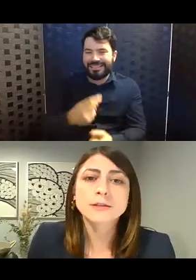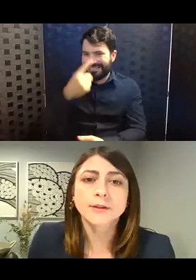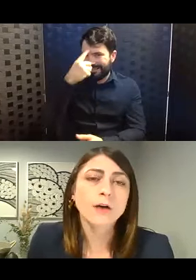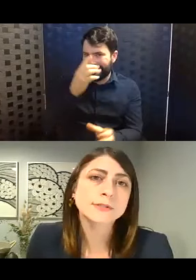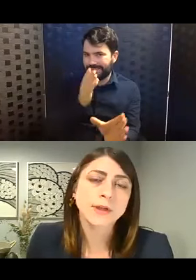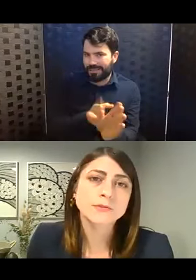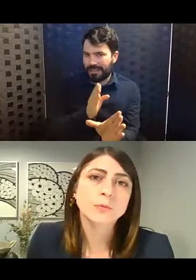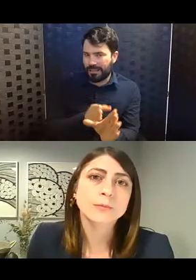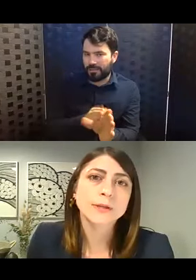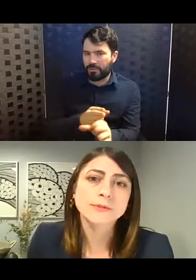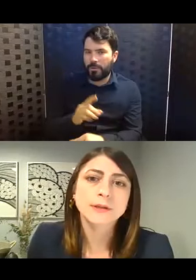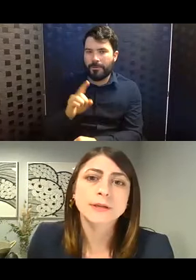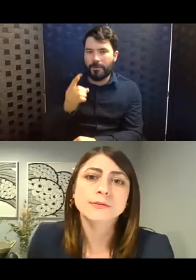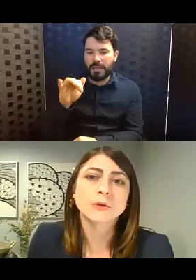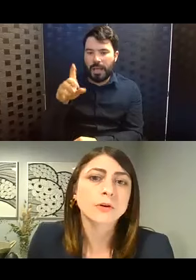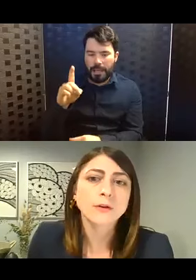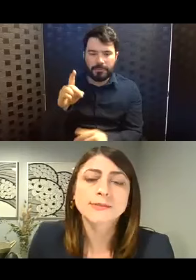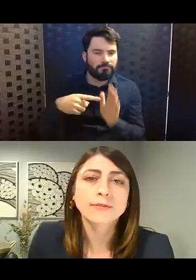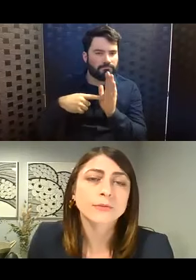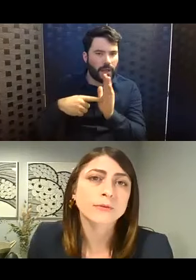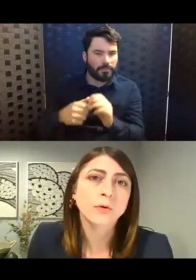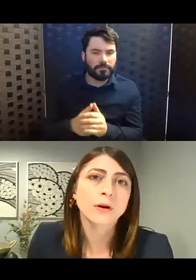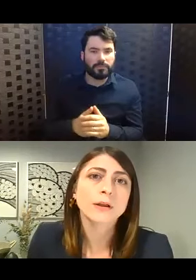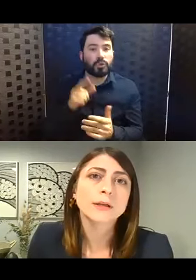To contact the Office of Counseling and Workplace Resilience, you can call